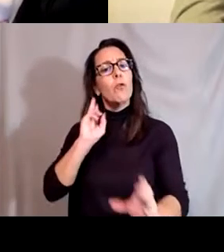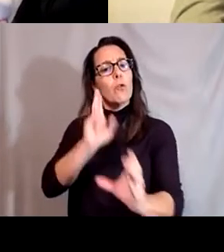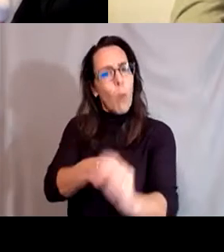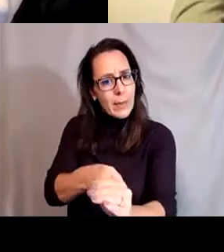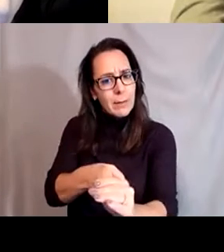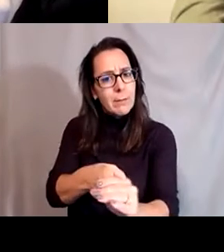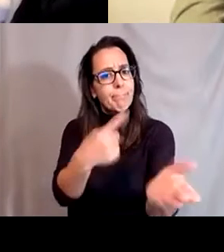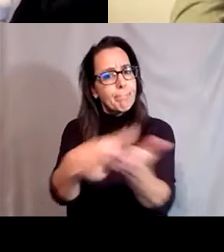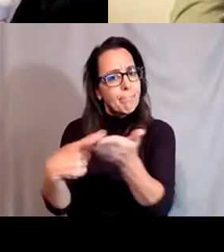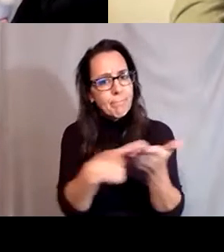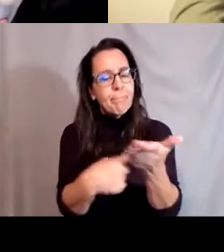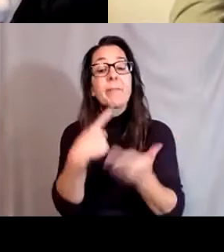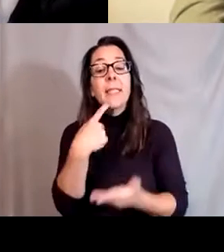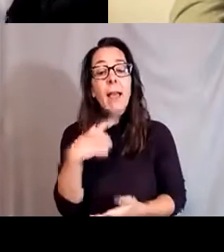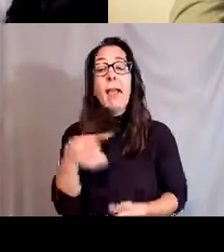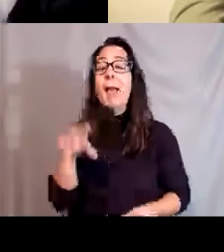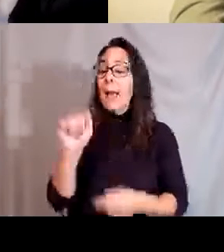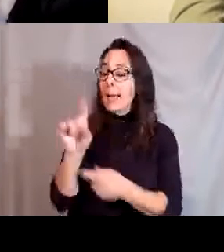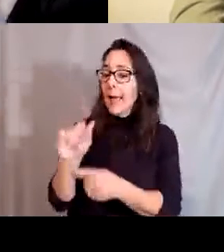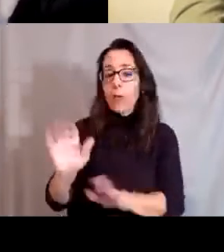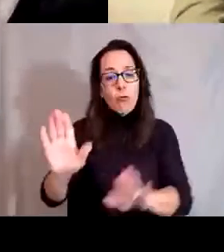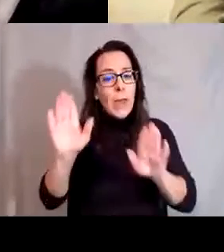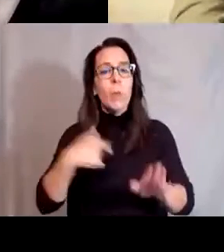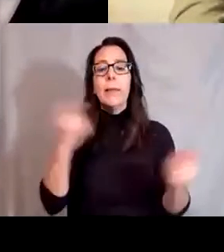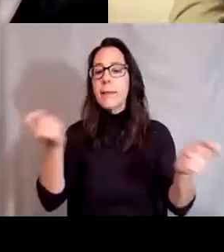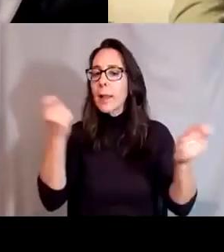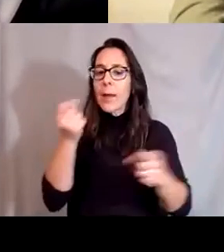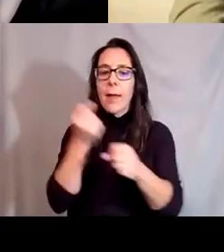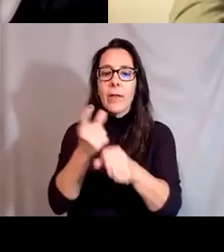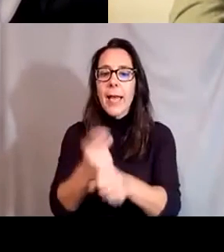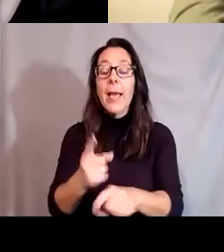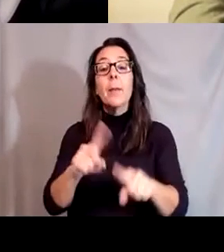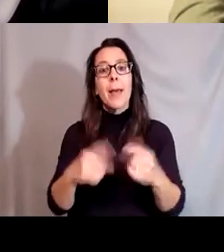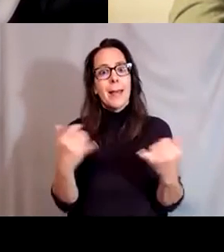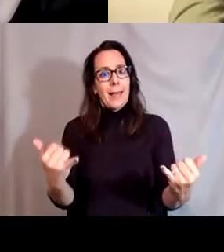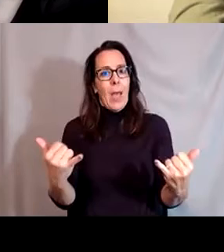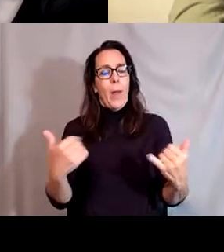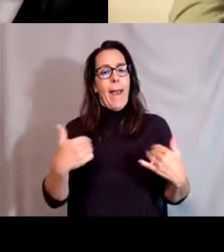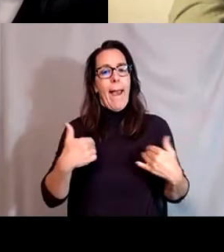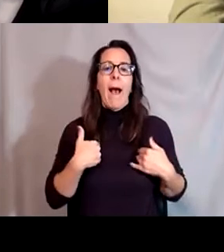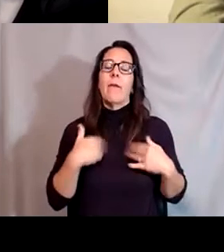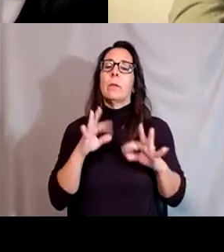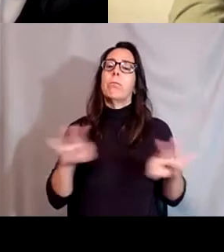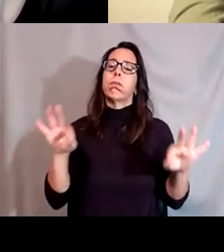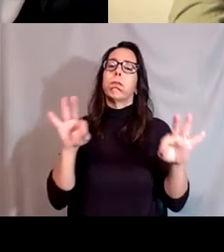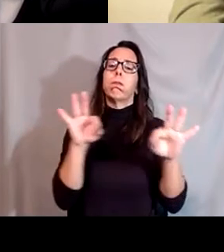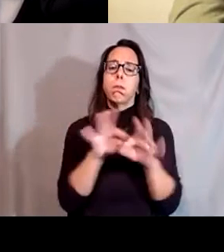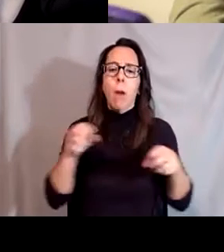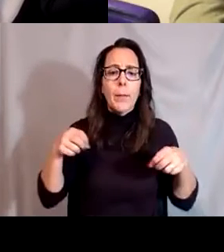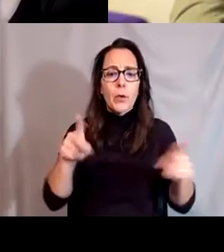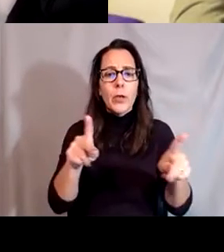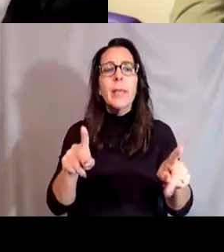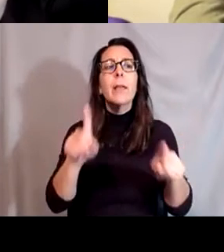hey, the ADA was great, we celebrate it every day, but here's a historic opportunity to make right some of these